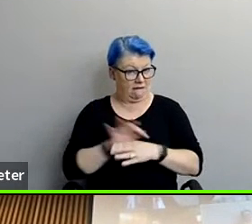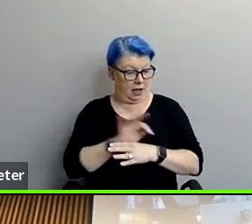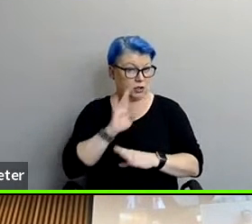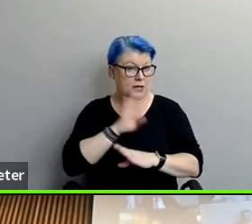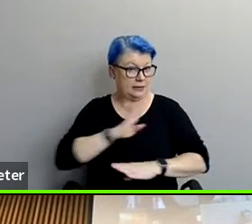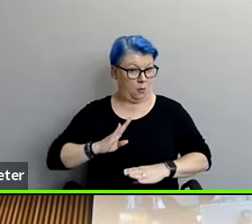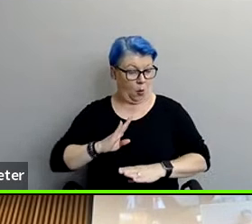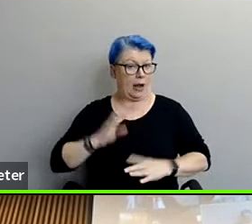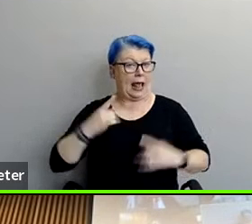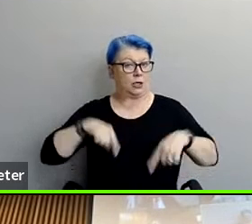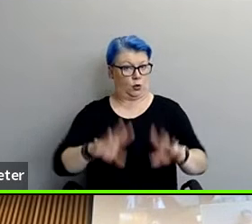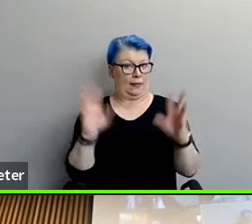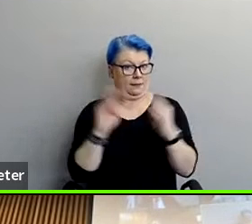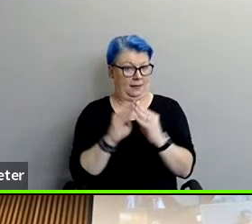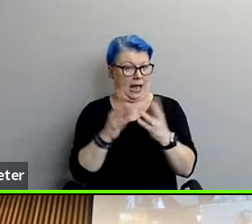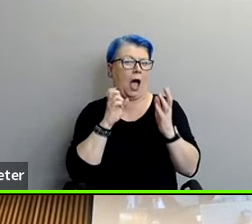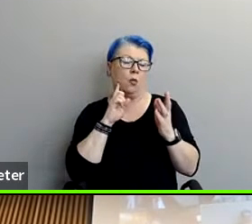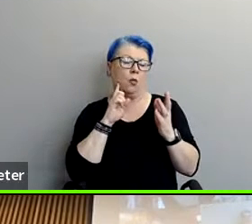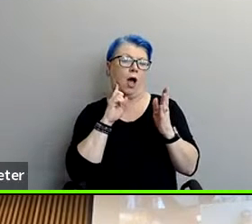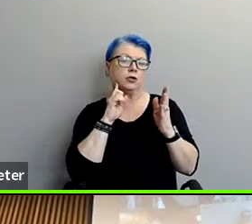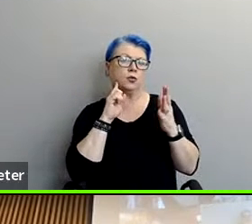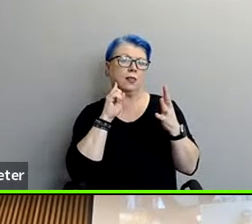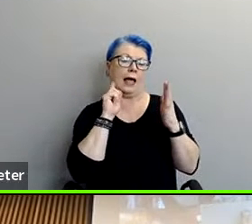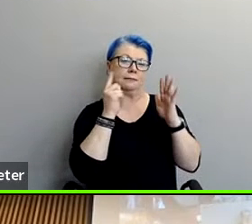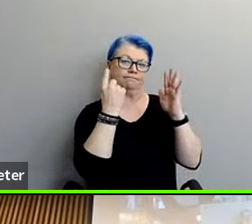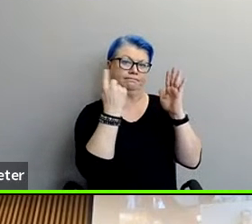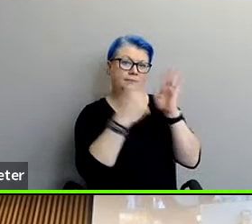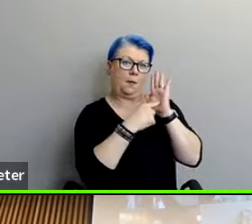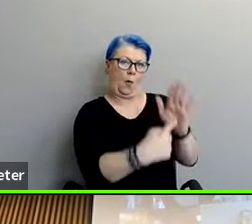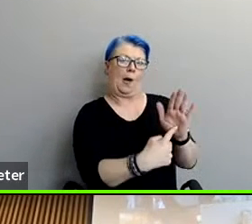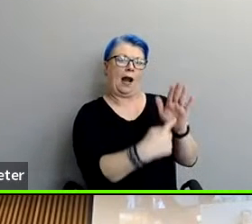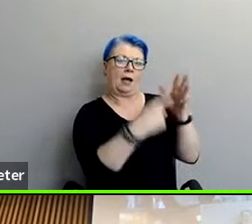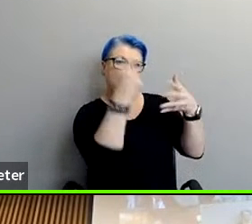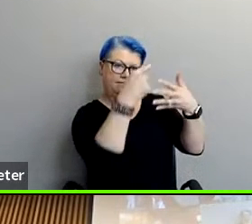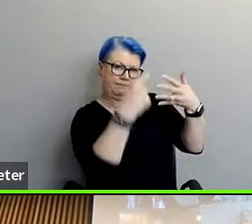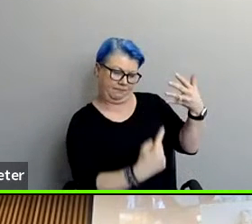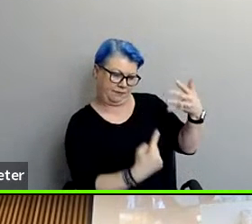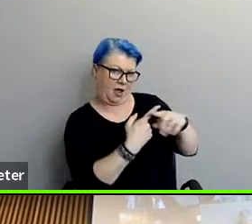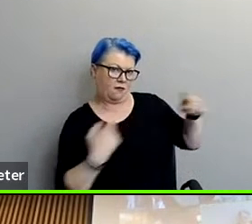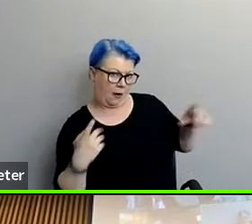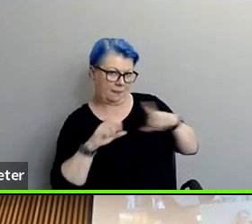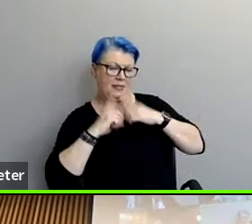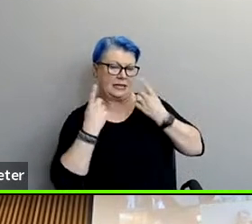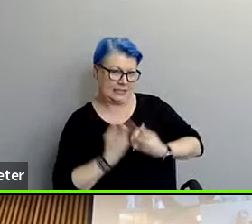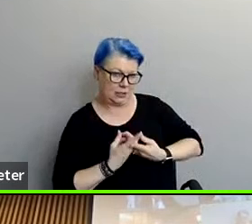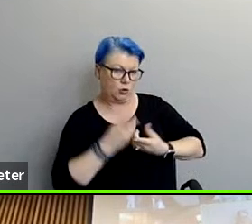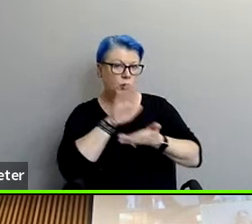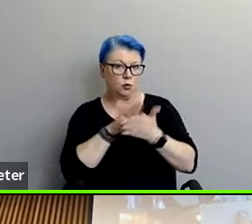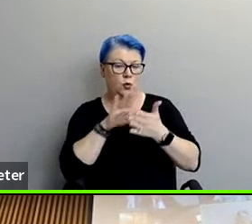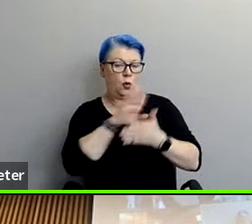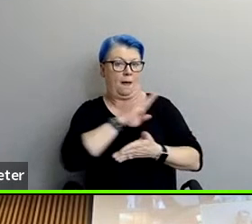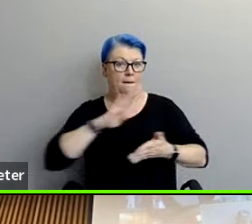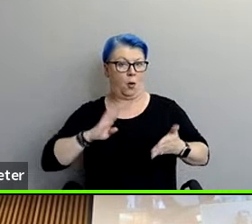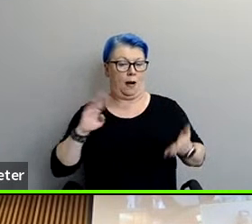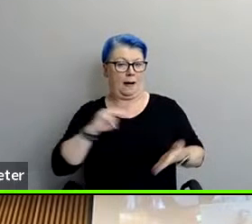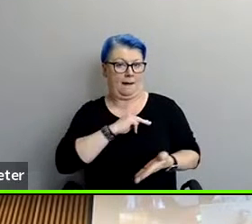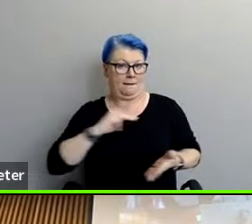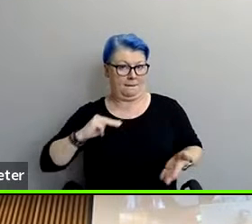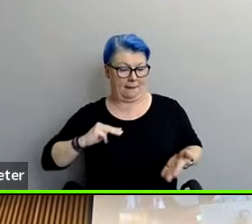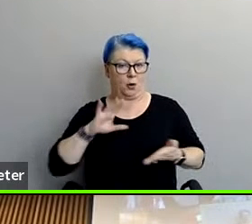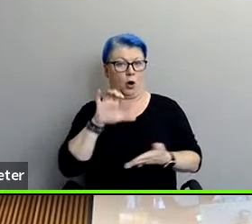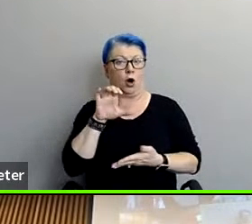meetings. I also want to highlight some key provisions from the district school board member code of conduct.